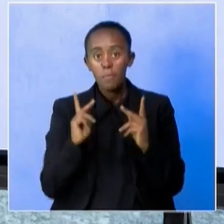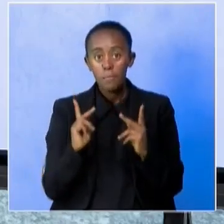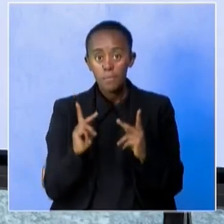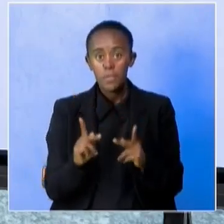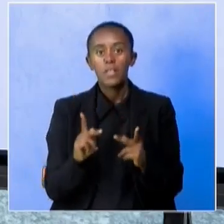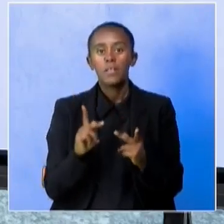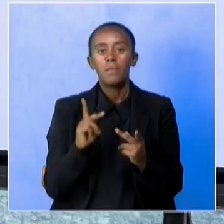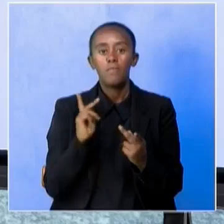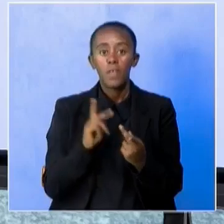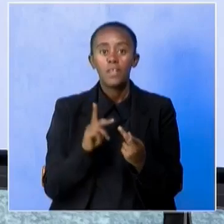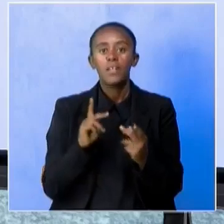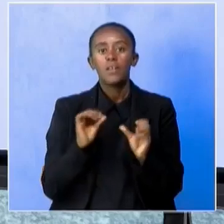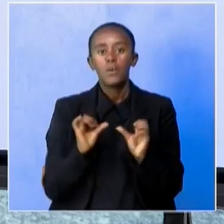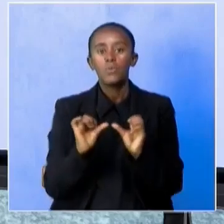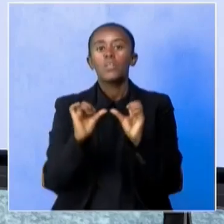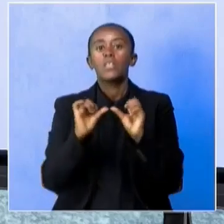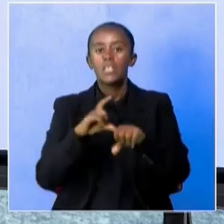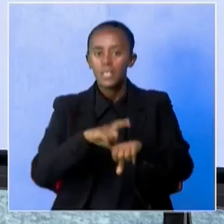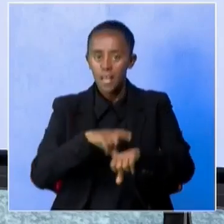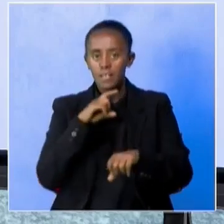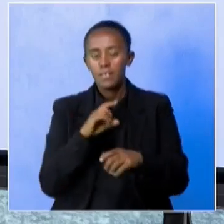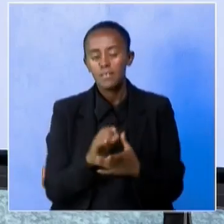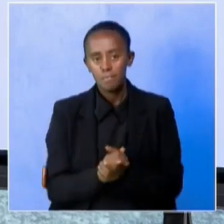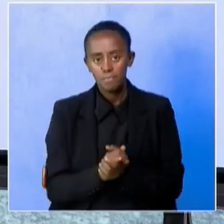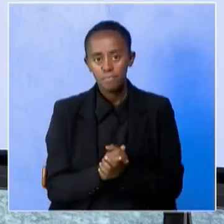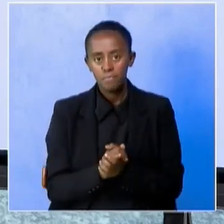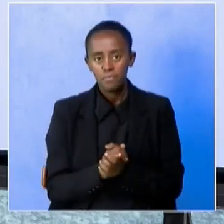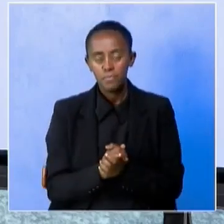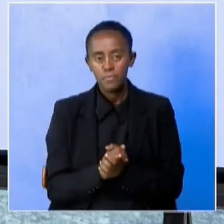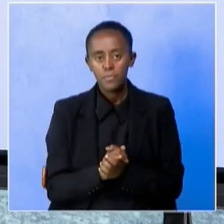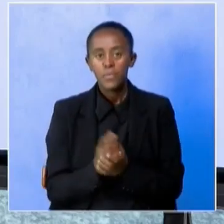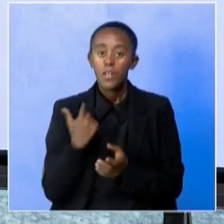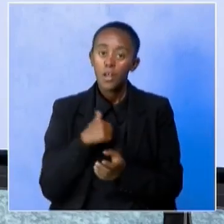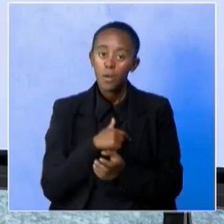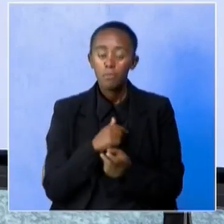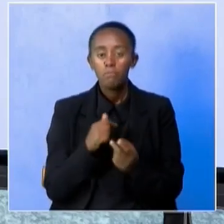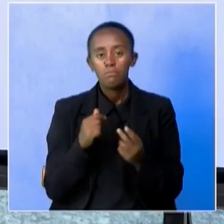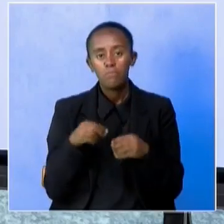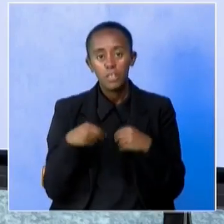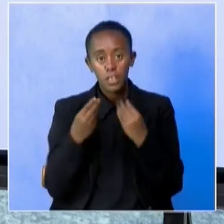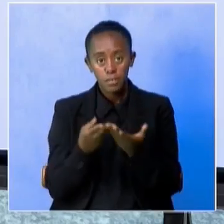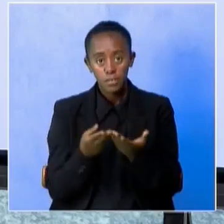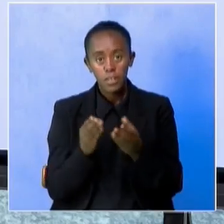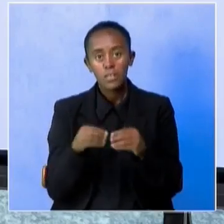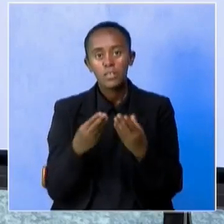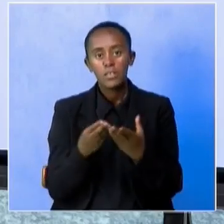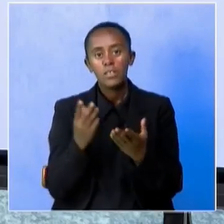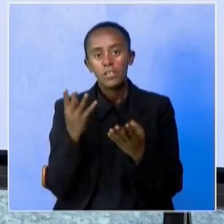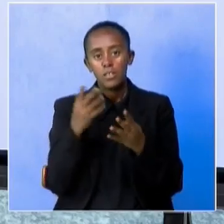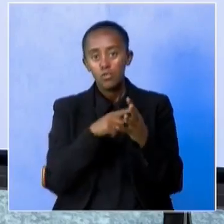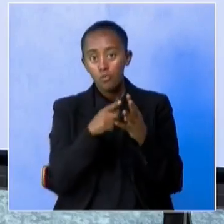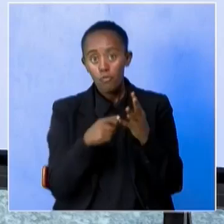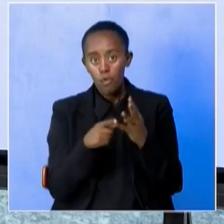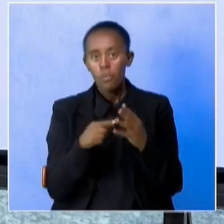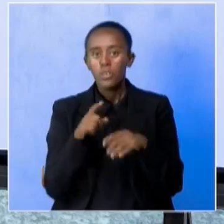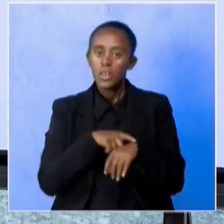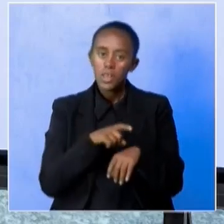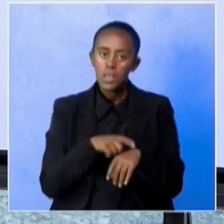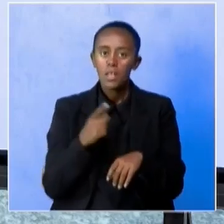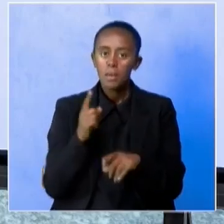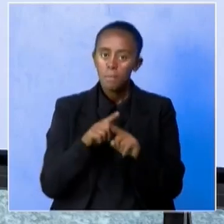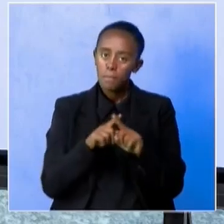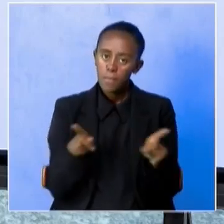said the present perfect continuous tense. So we have given examples of those 4 tenses, but